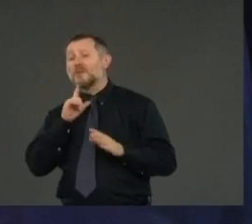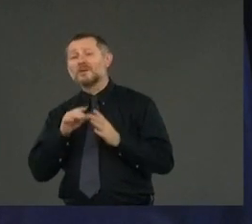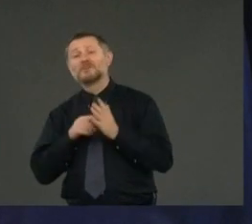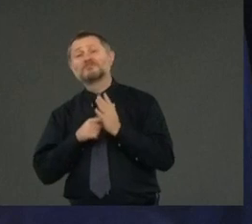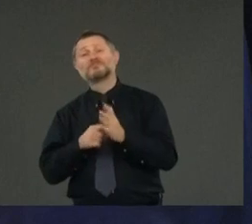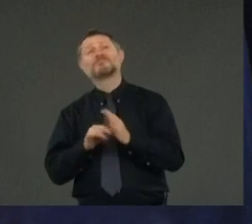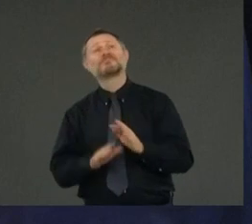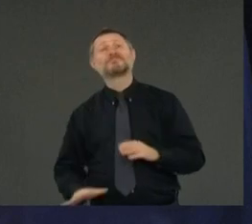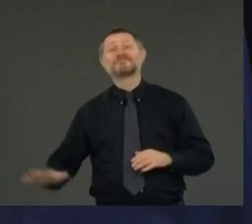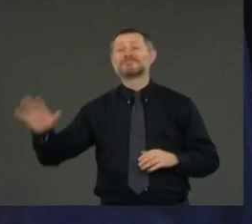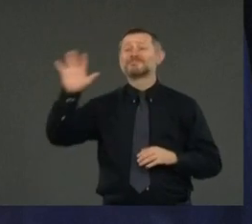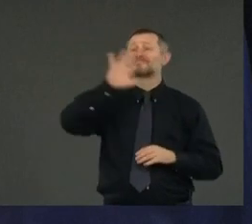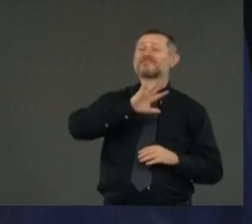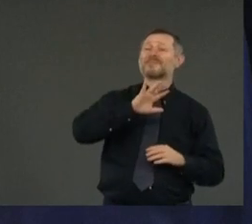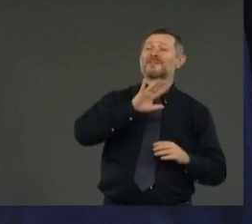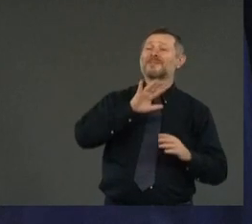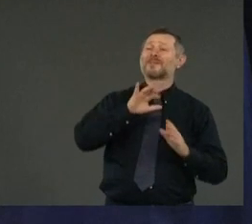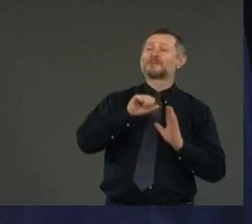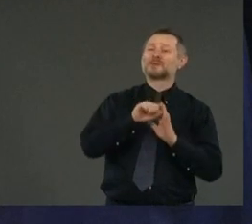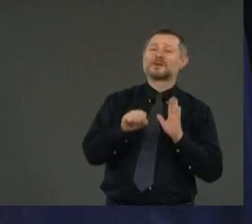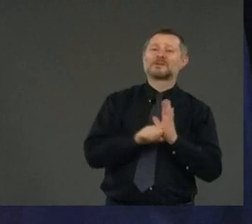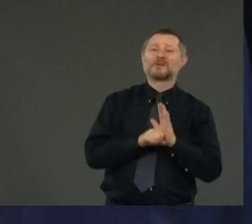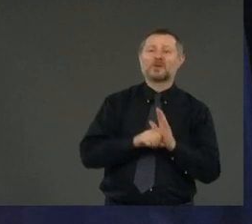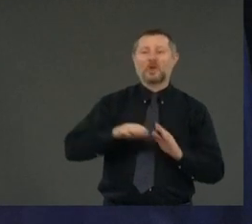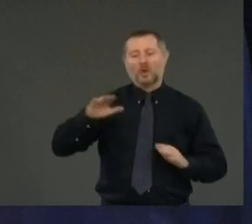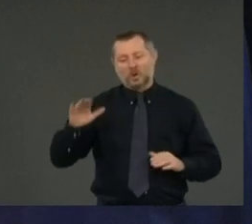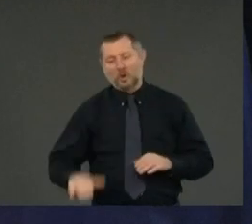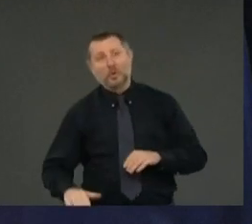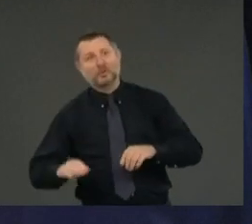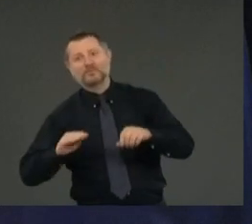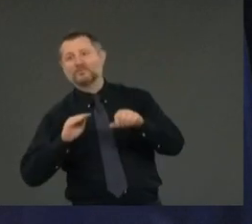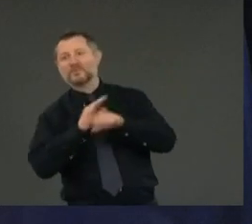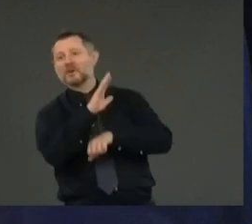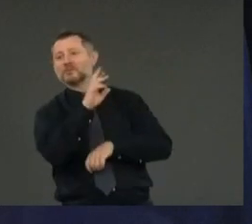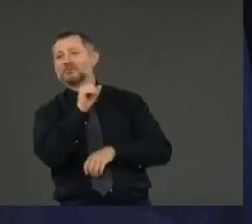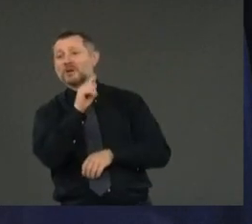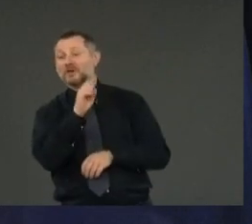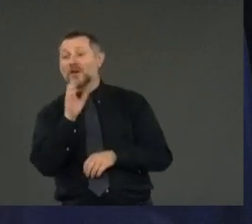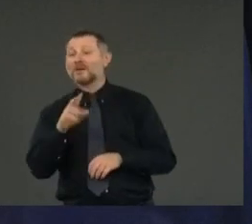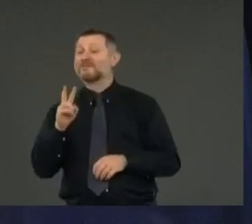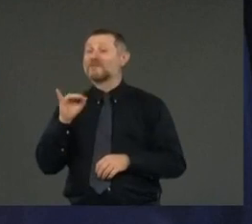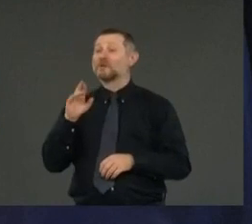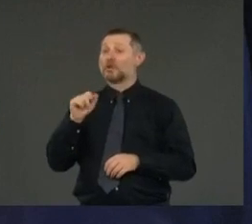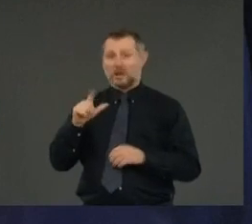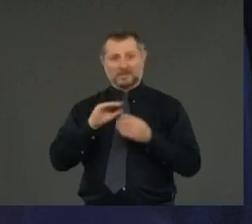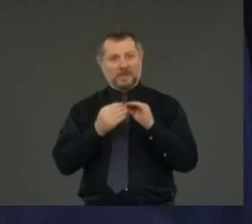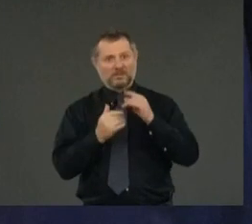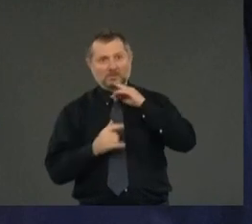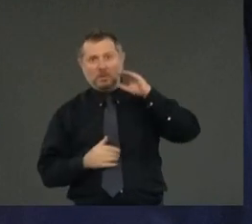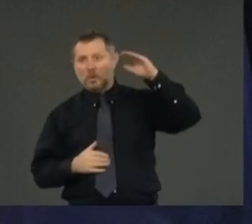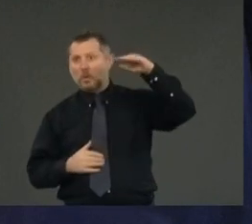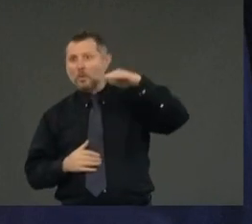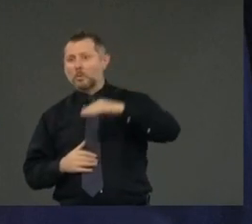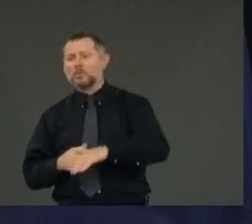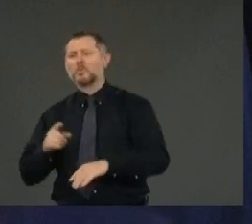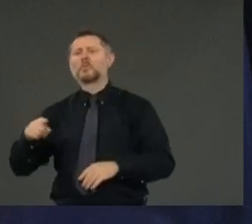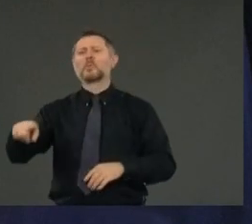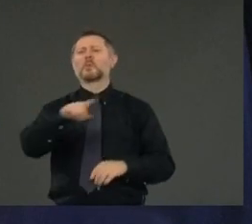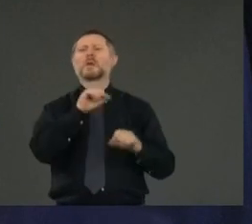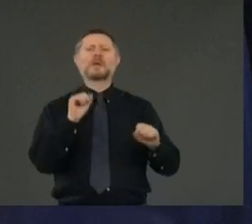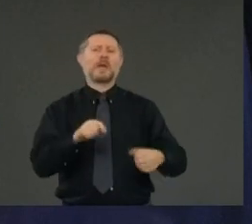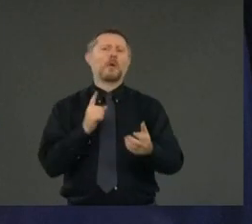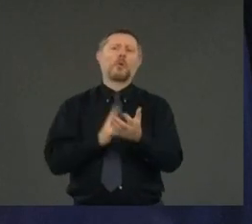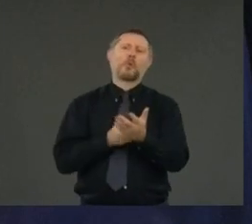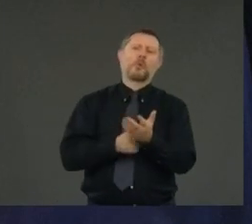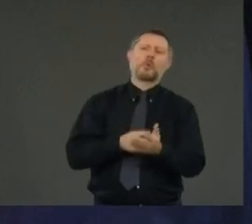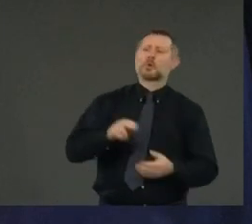very low infection rate and the virus is also on the decline. You know, you could theoretically argue, well, maybe New York